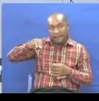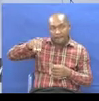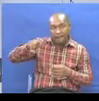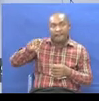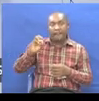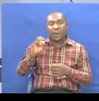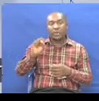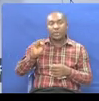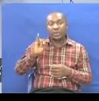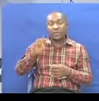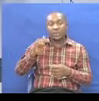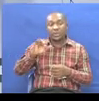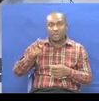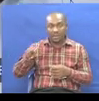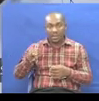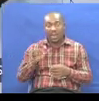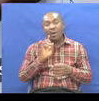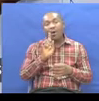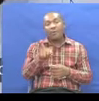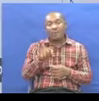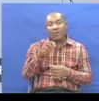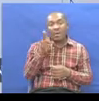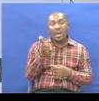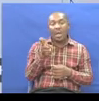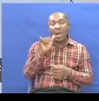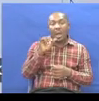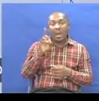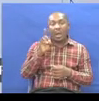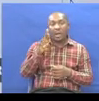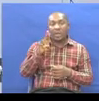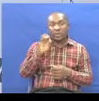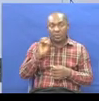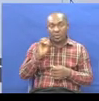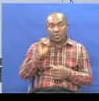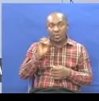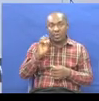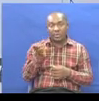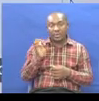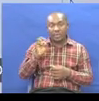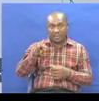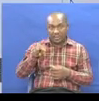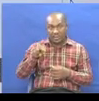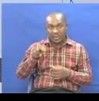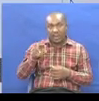of hydrogen peroxide. Decomposition of hydrogen peroxide